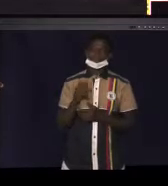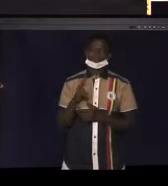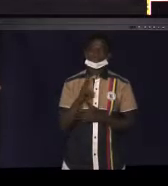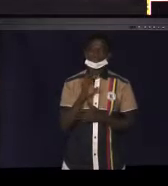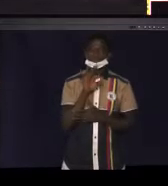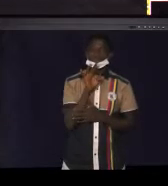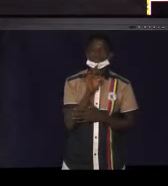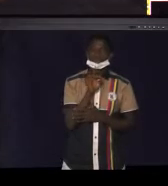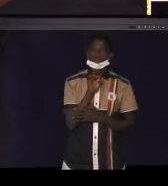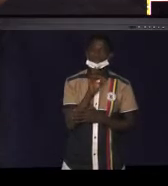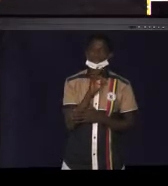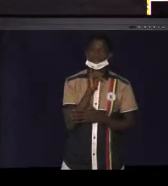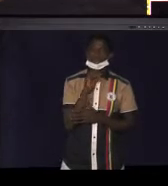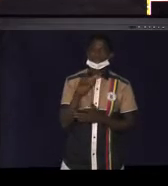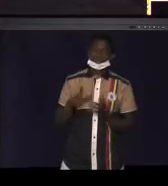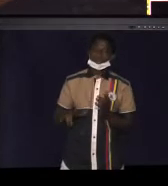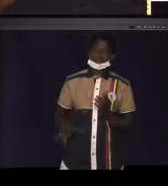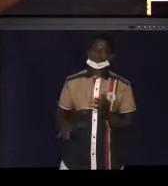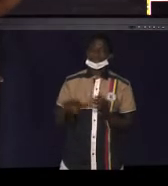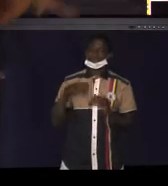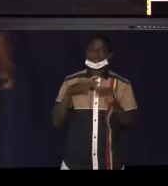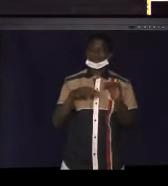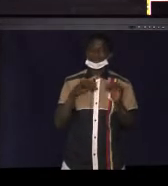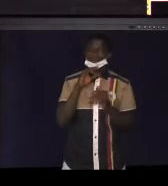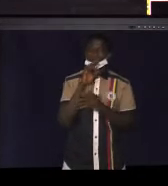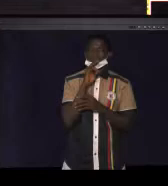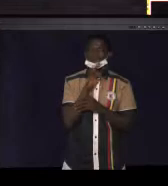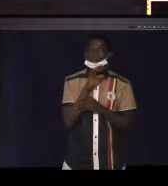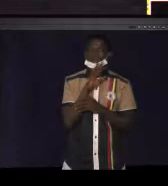that 289 is less than